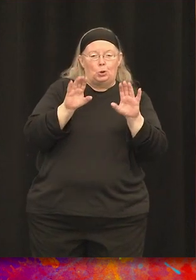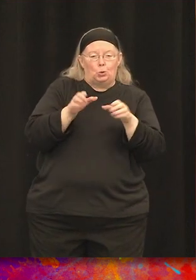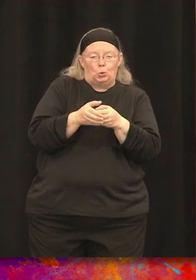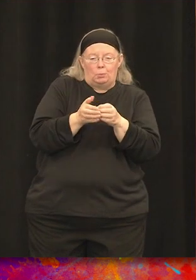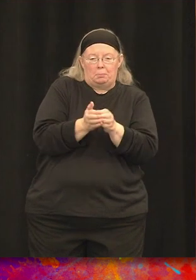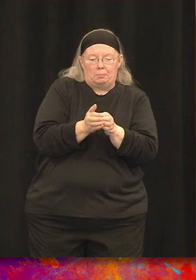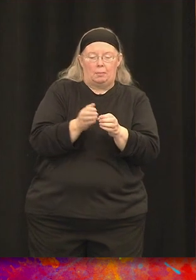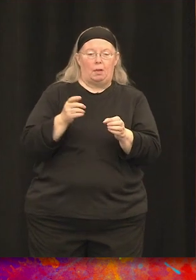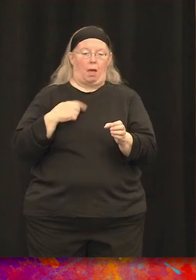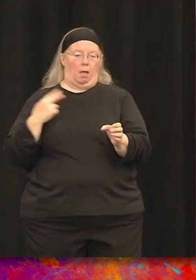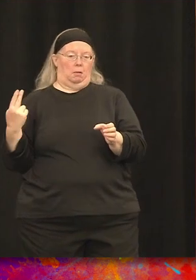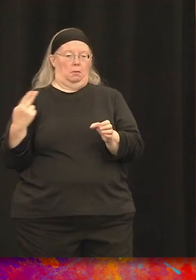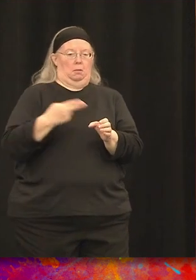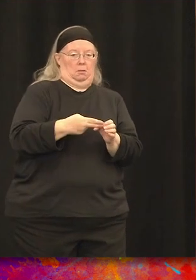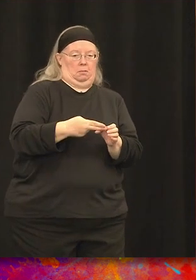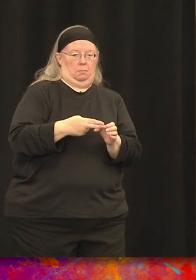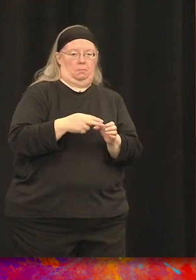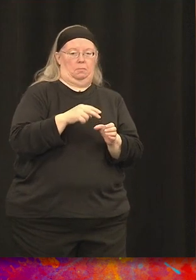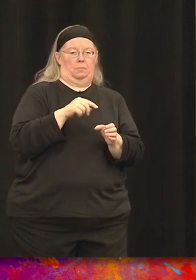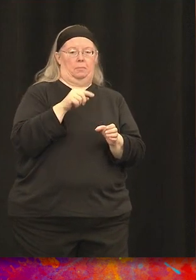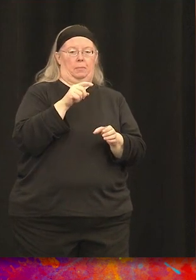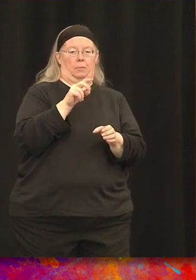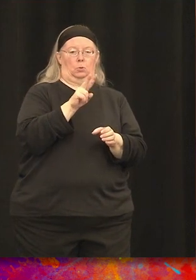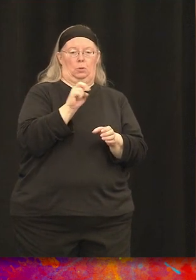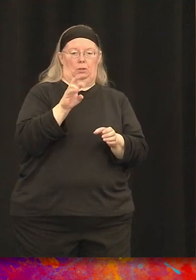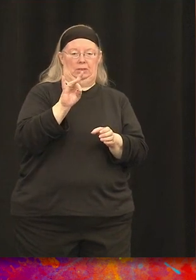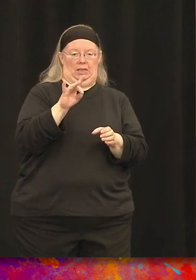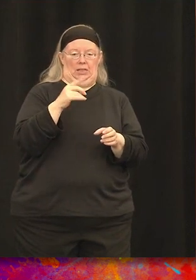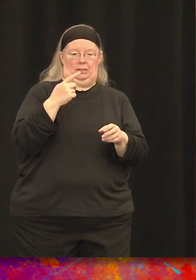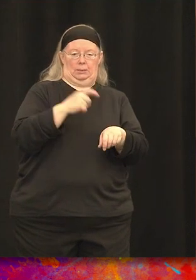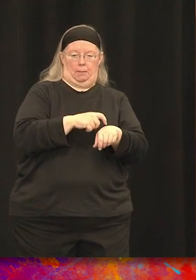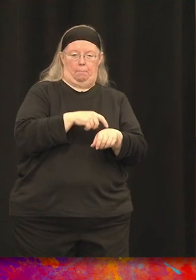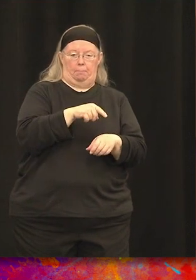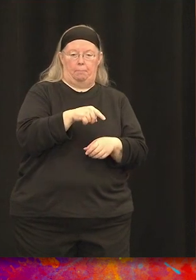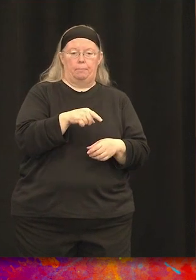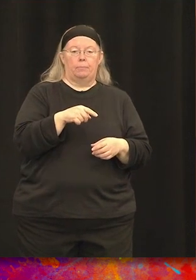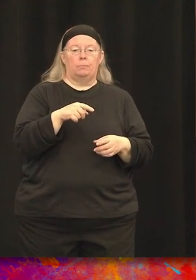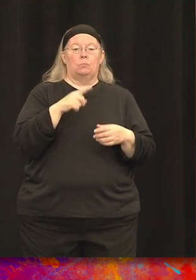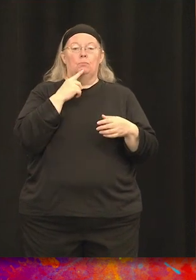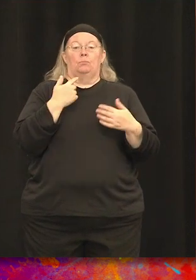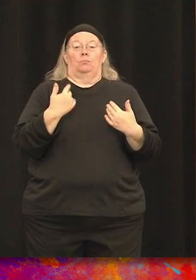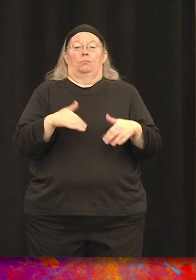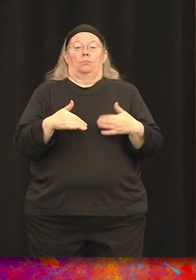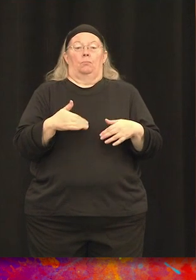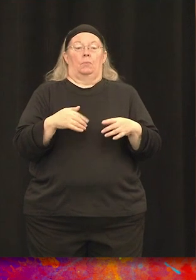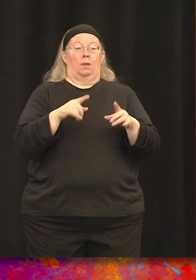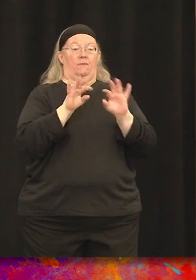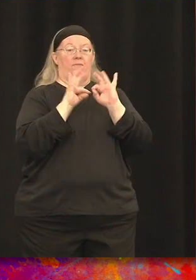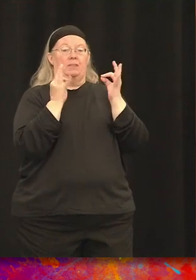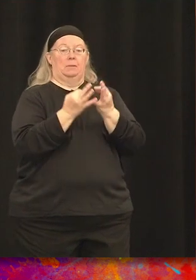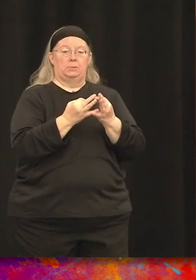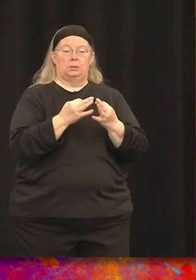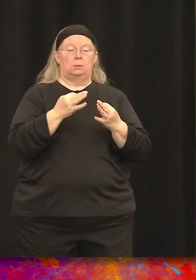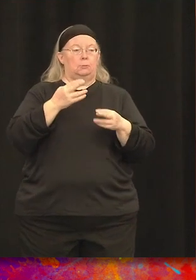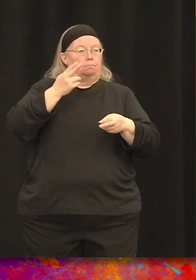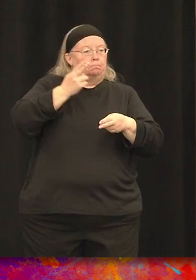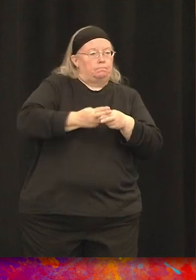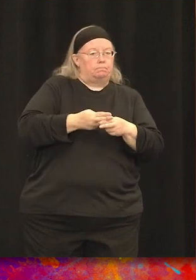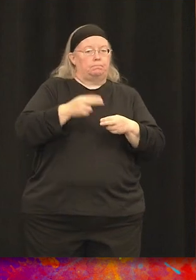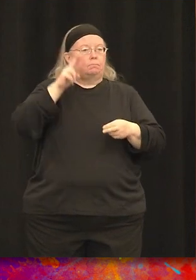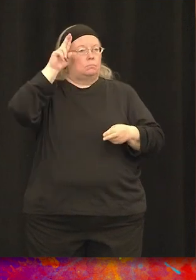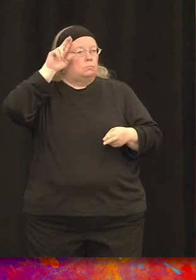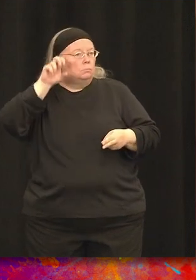it was really difficult for a family just diagnosed with Usher syndrome to connect with others who understood their